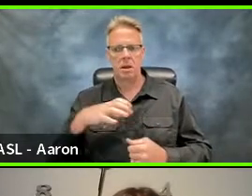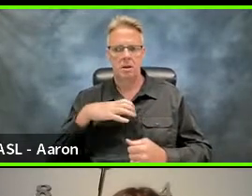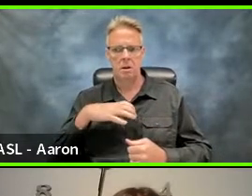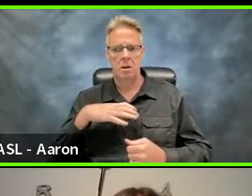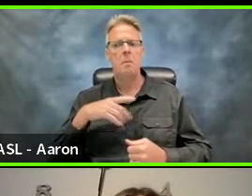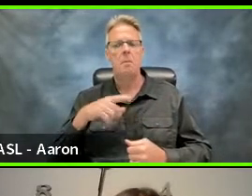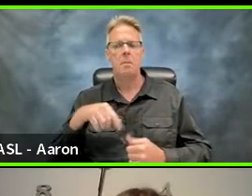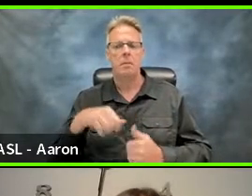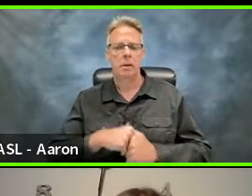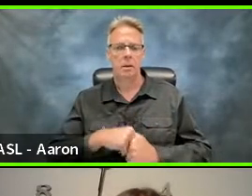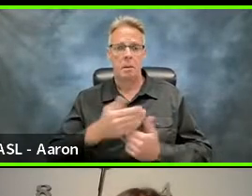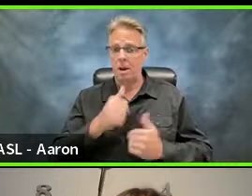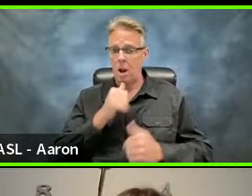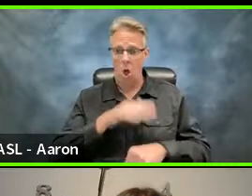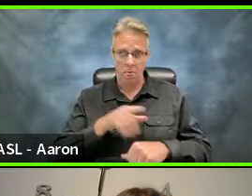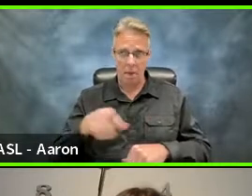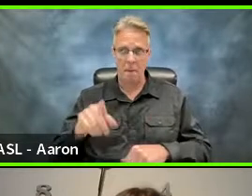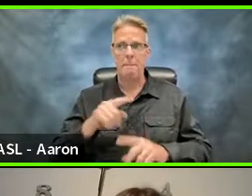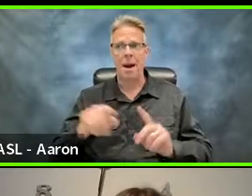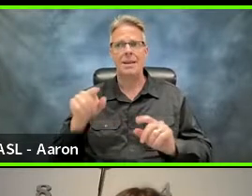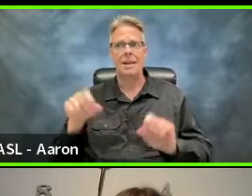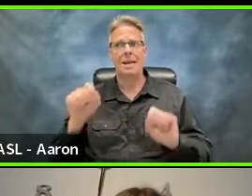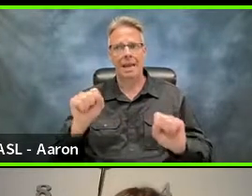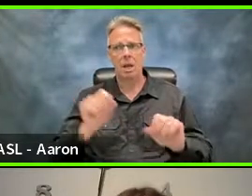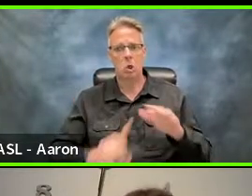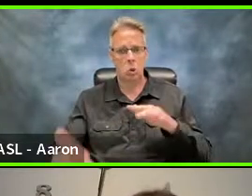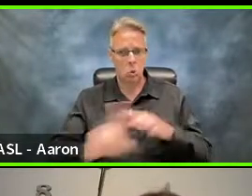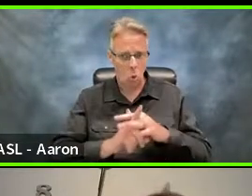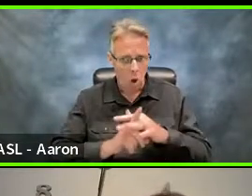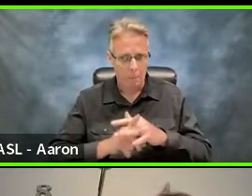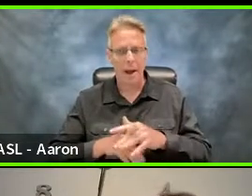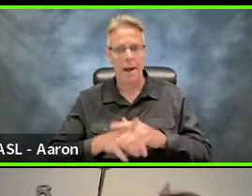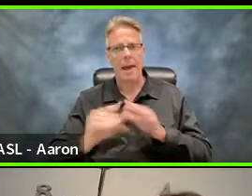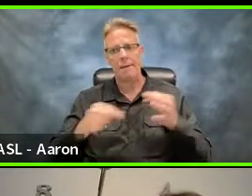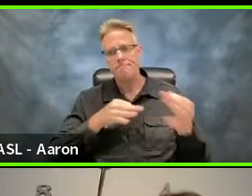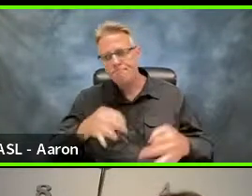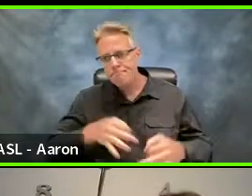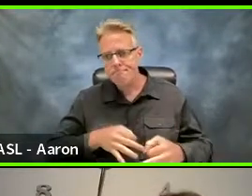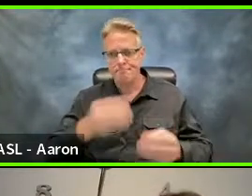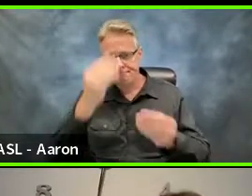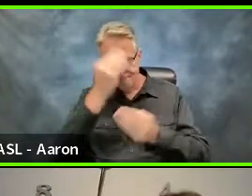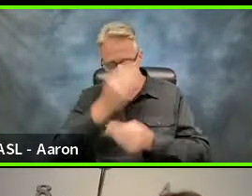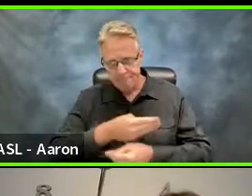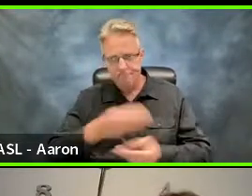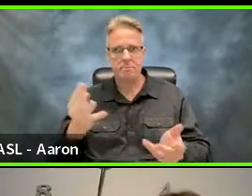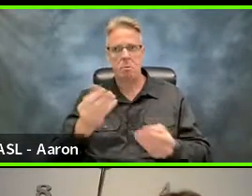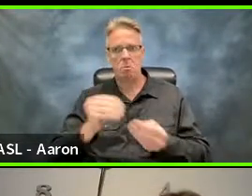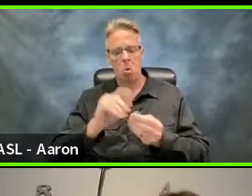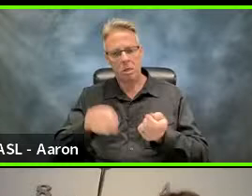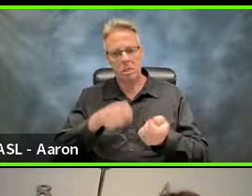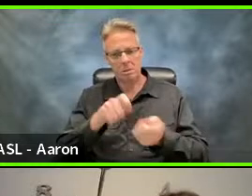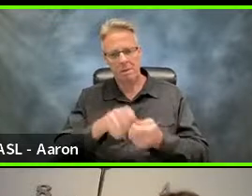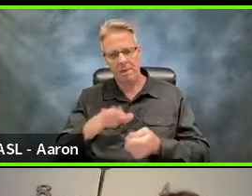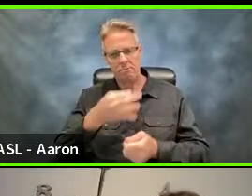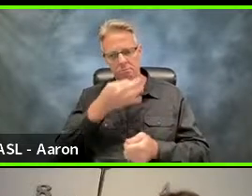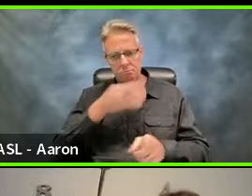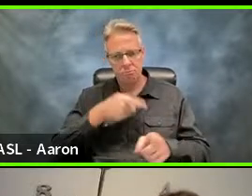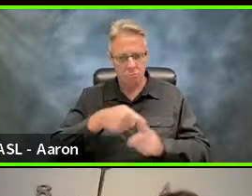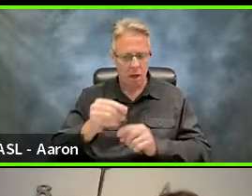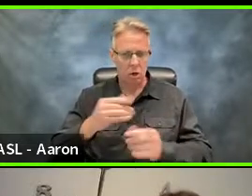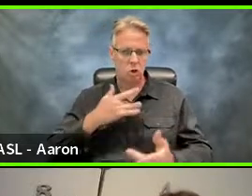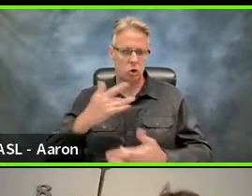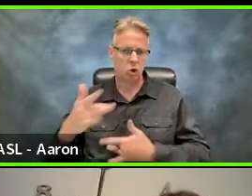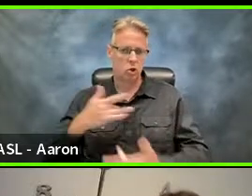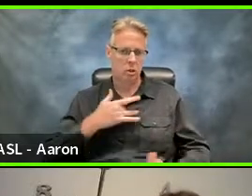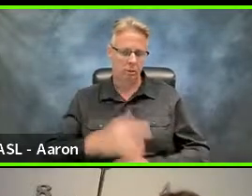but they will have the ability to come and talk to the committee about their specific areas of concern.